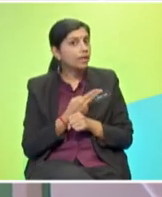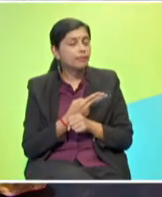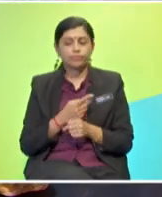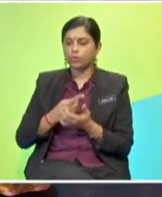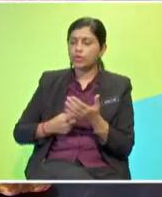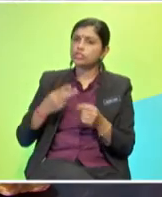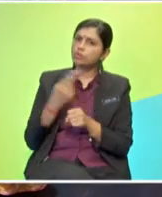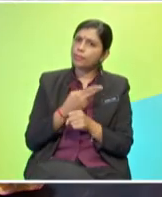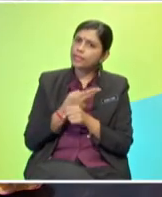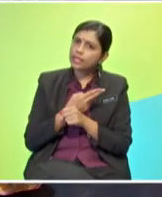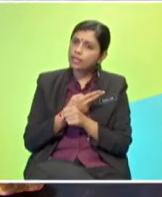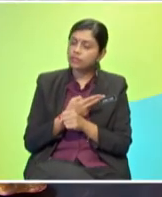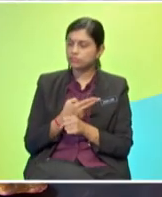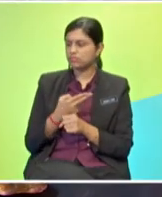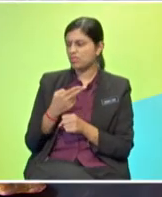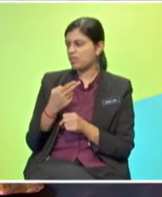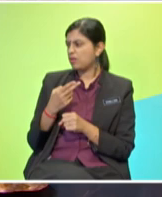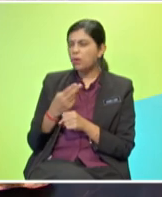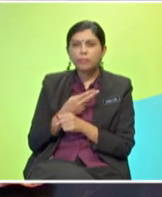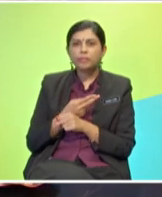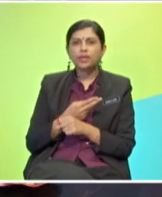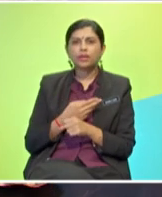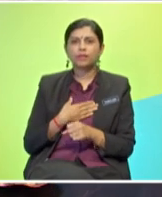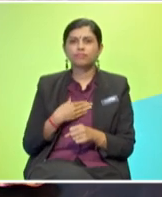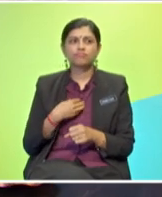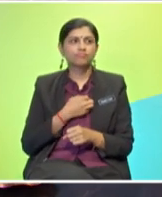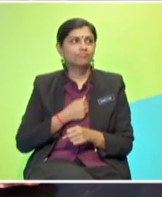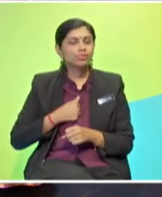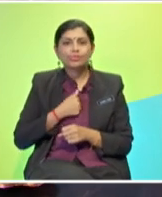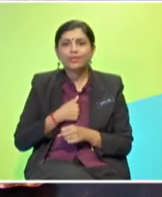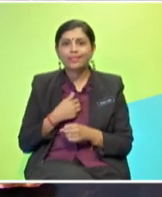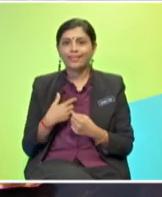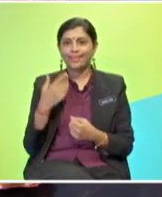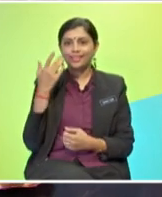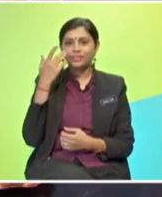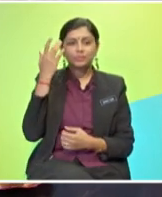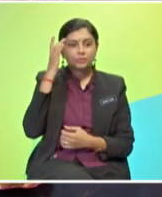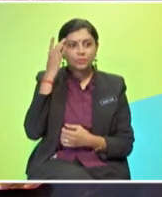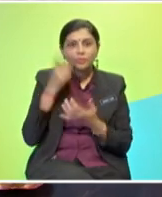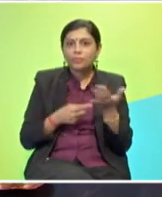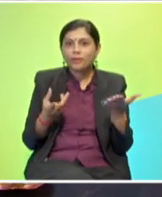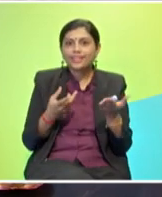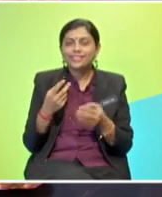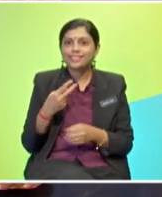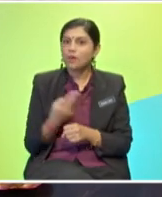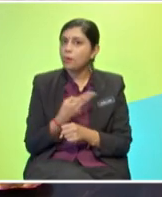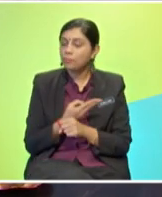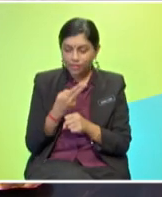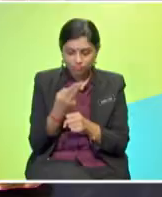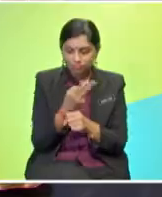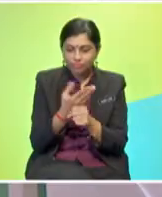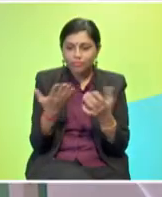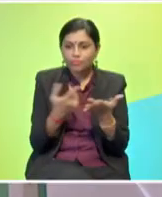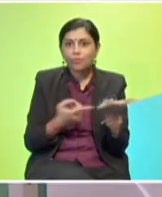Irfan? Hobby? I'm so sorry, teacher. I'm not sure what hobby is. Can you tell me about it? Oh, okay.